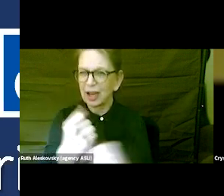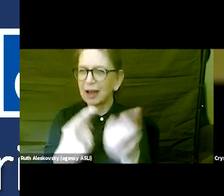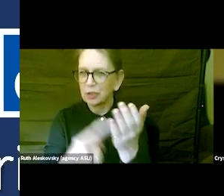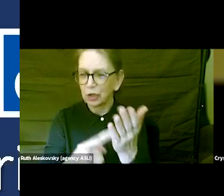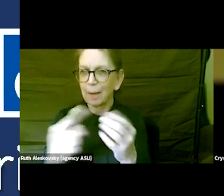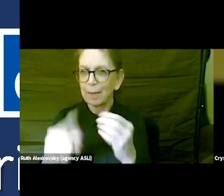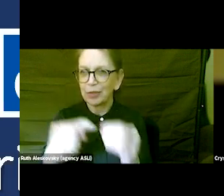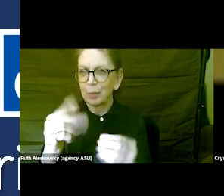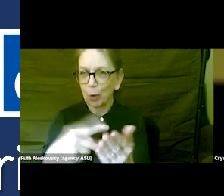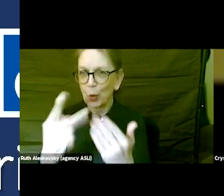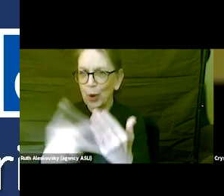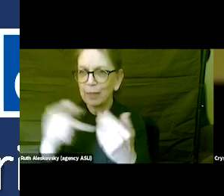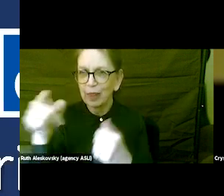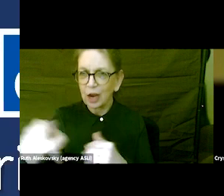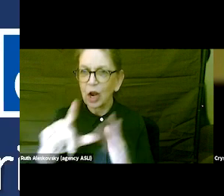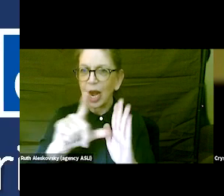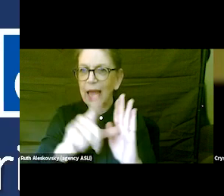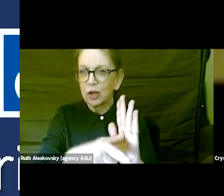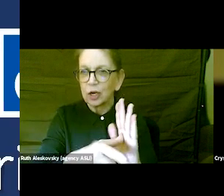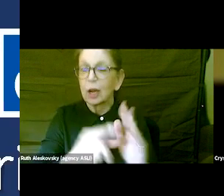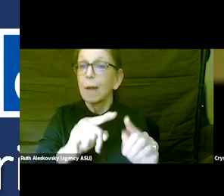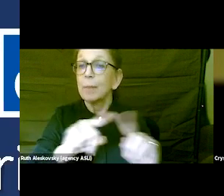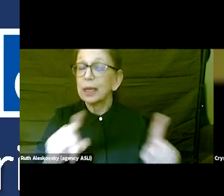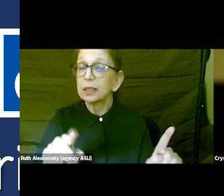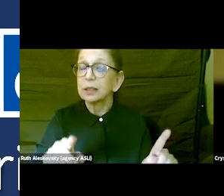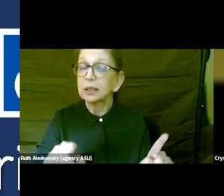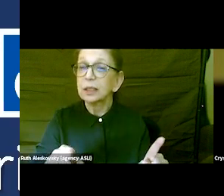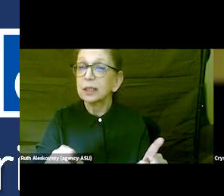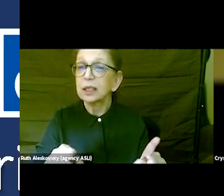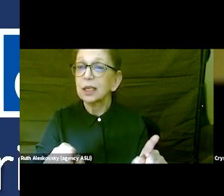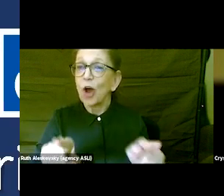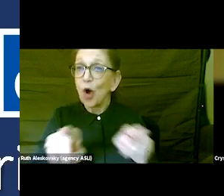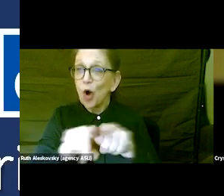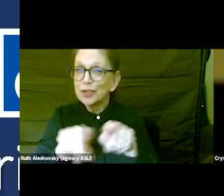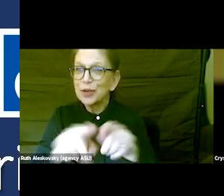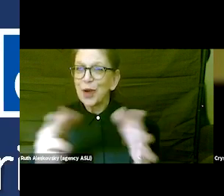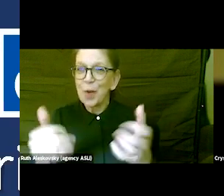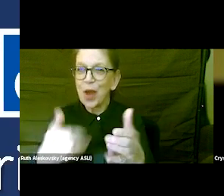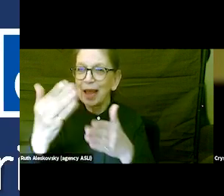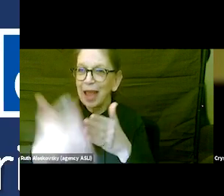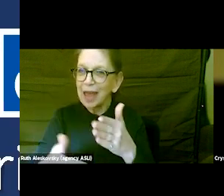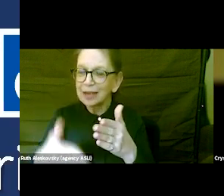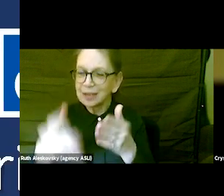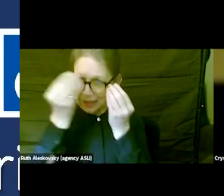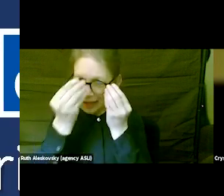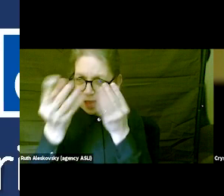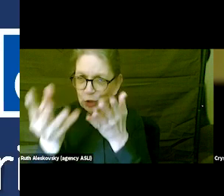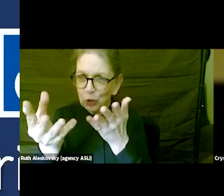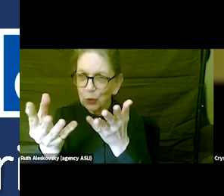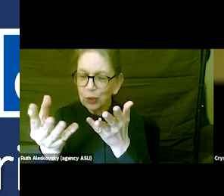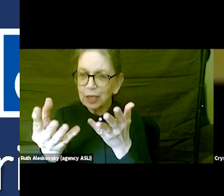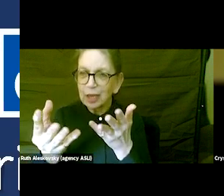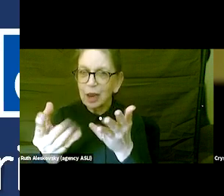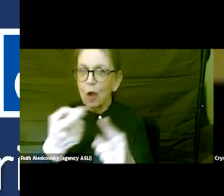the slides. But I want to end it by telling you that through that